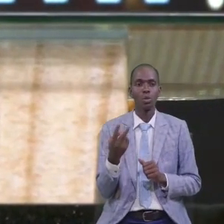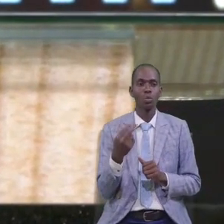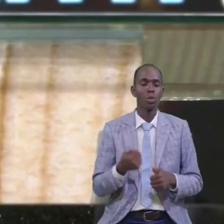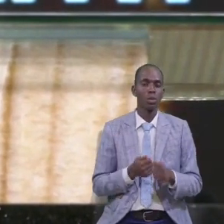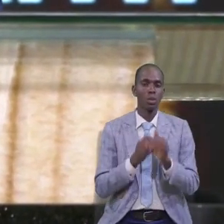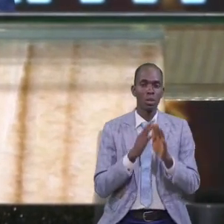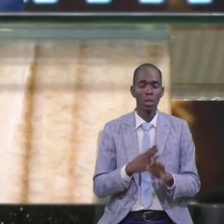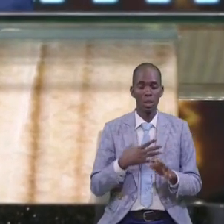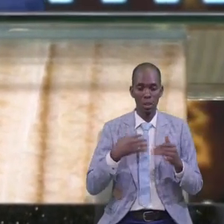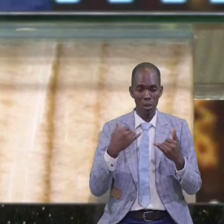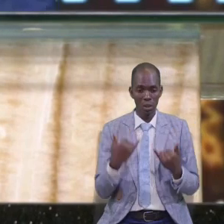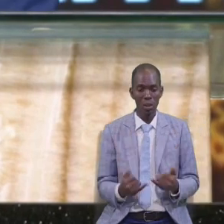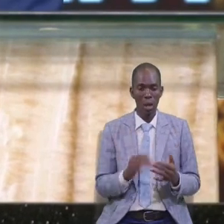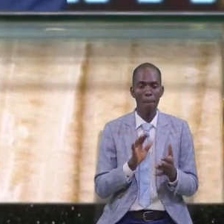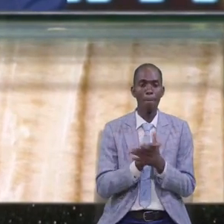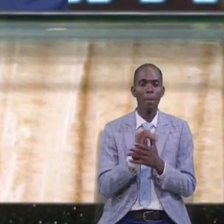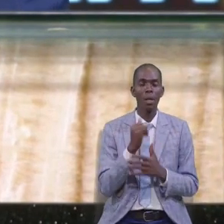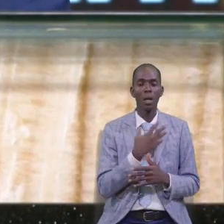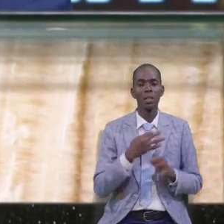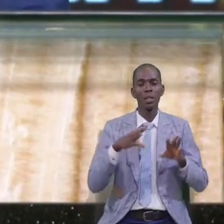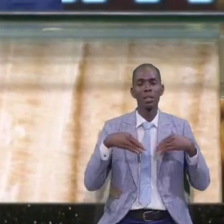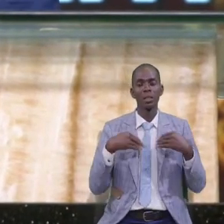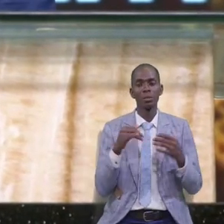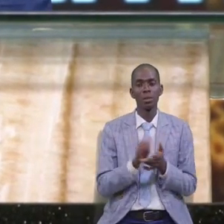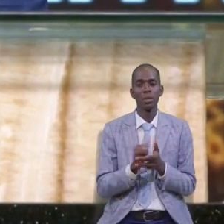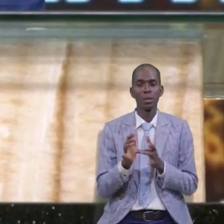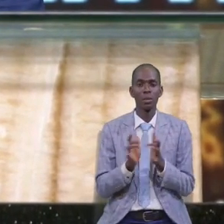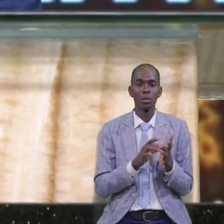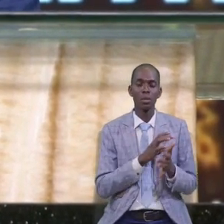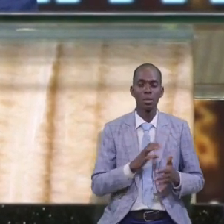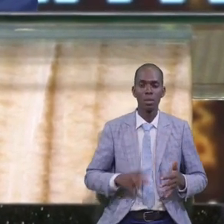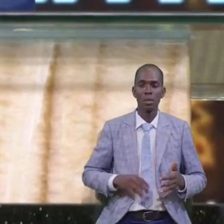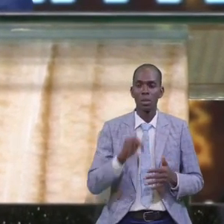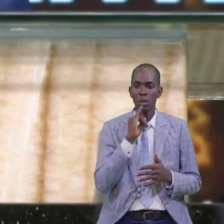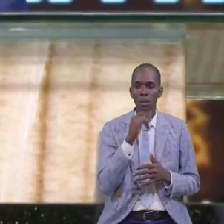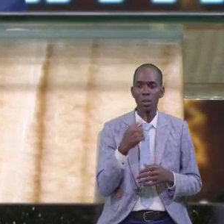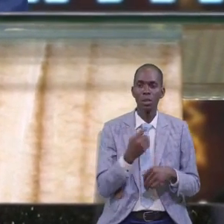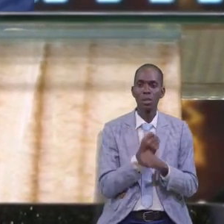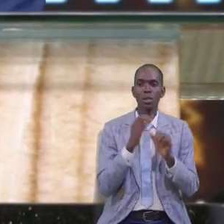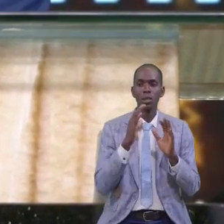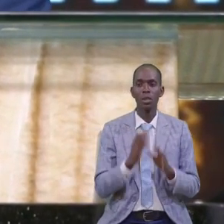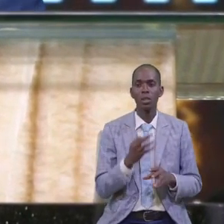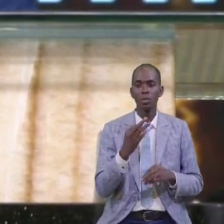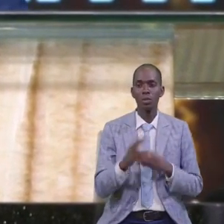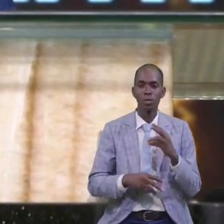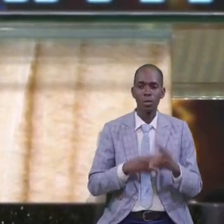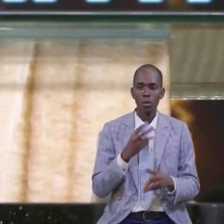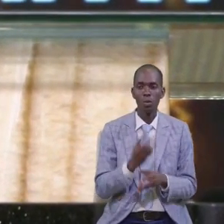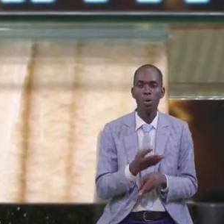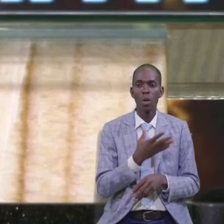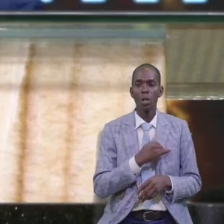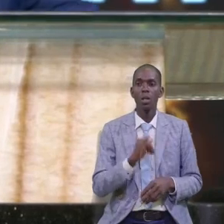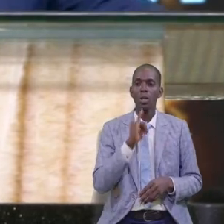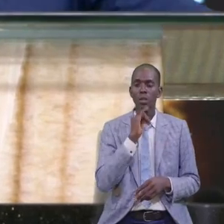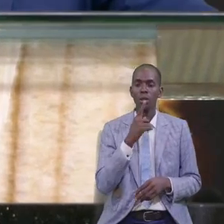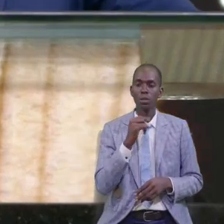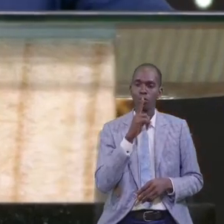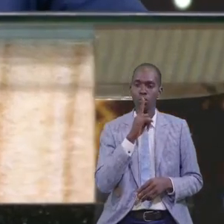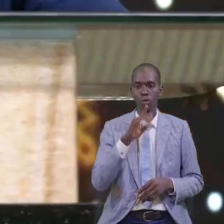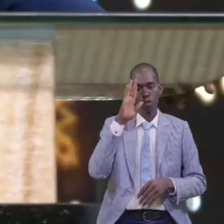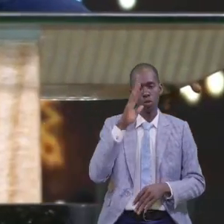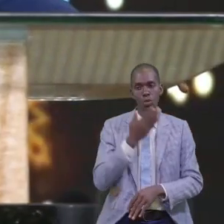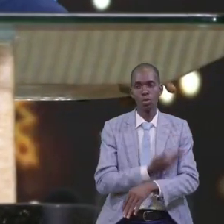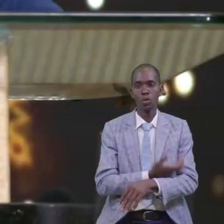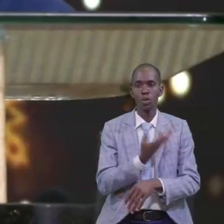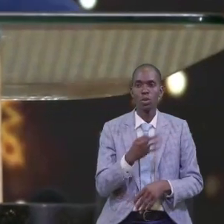and believed that Jesus Christ is the Savior of the world and is the very Son of God.